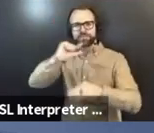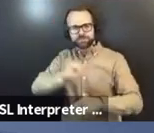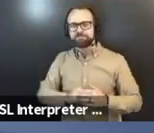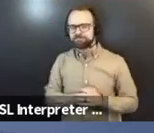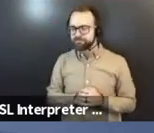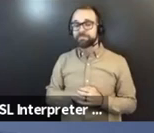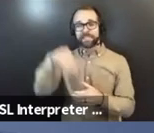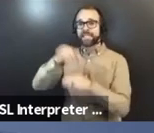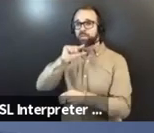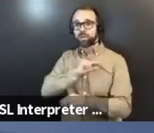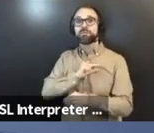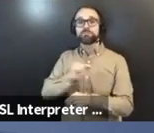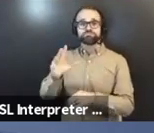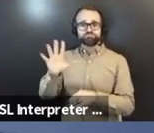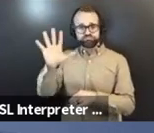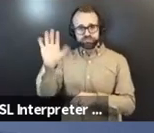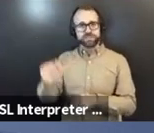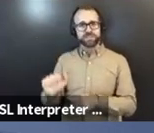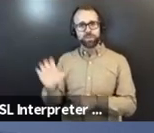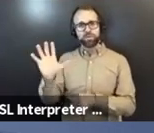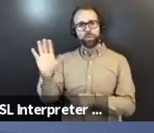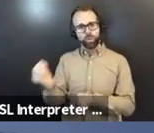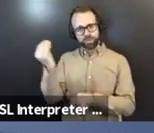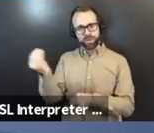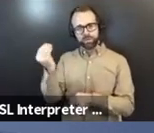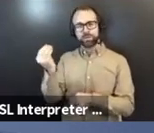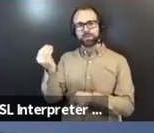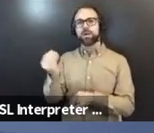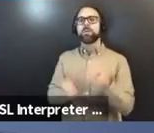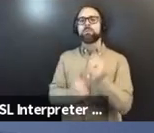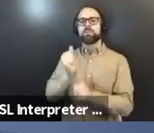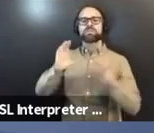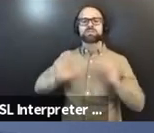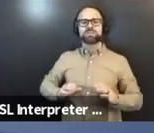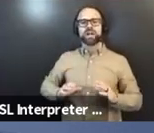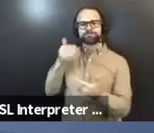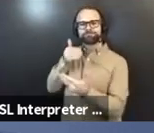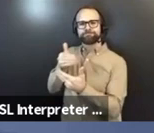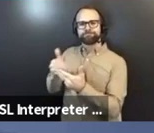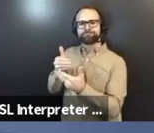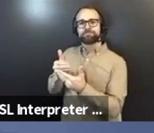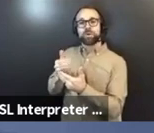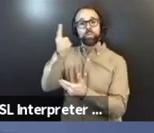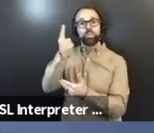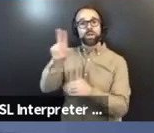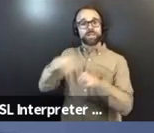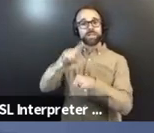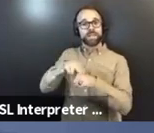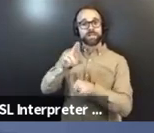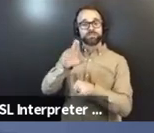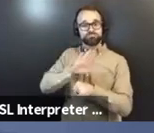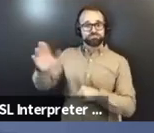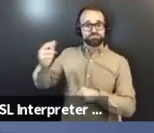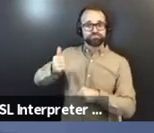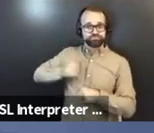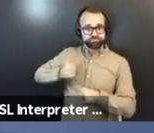the entire region of Southern Ontario. And while most of our clients are relatively close by, we have one national program. So we actually have